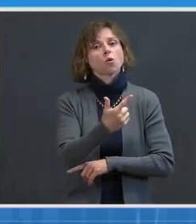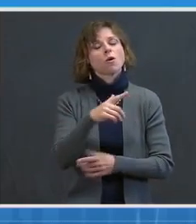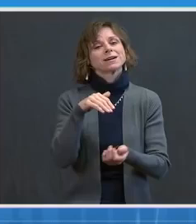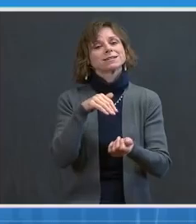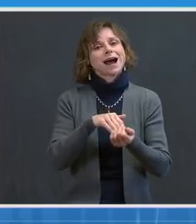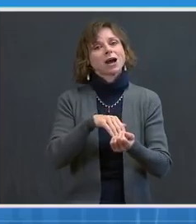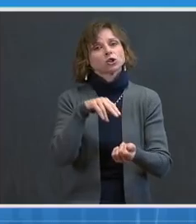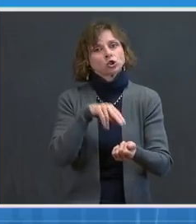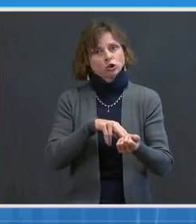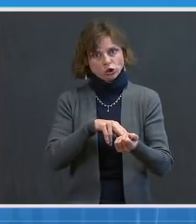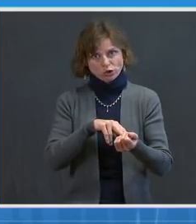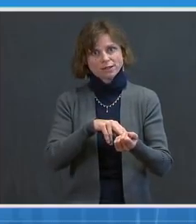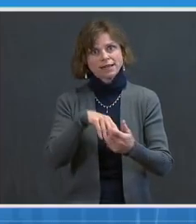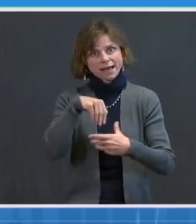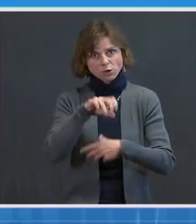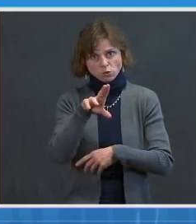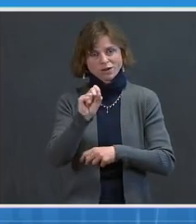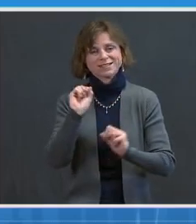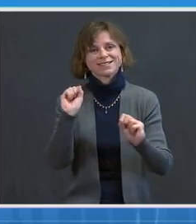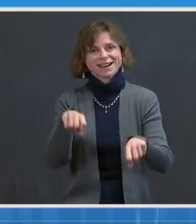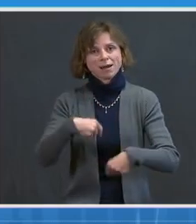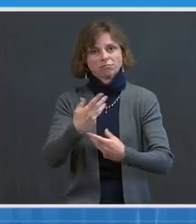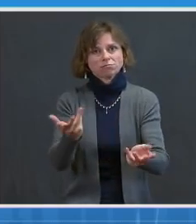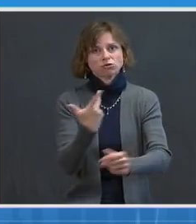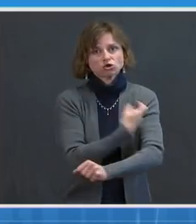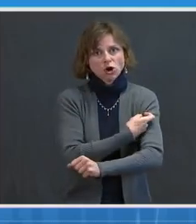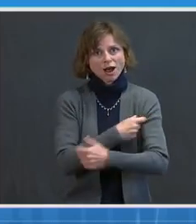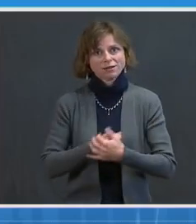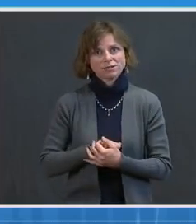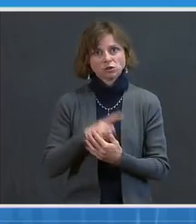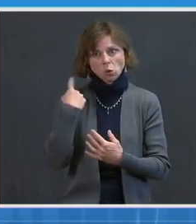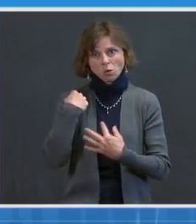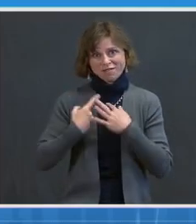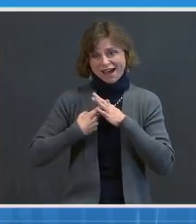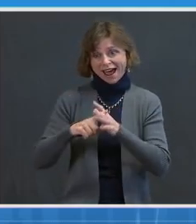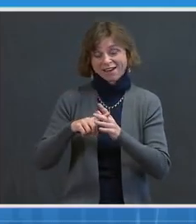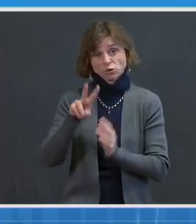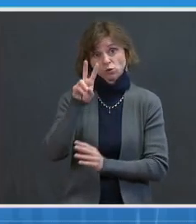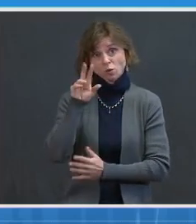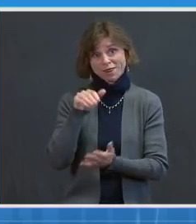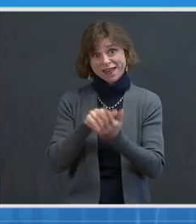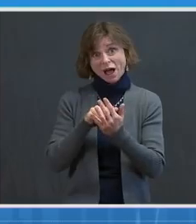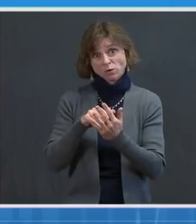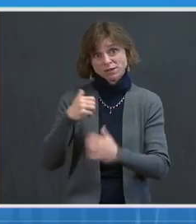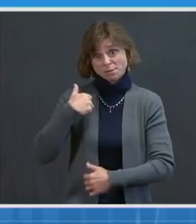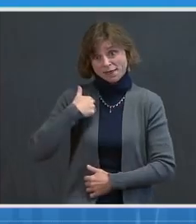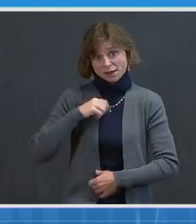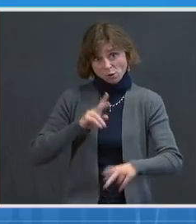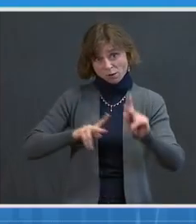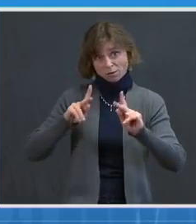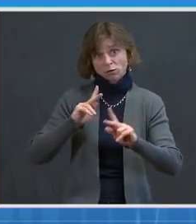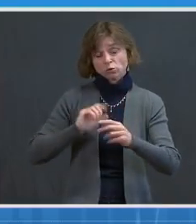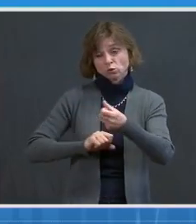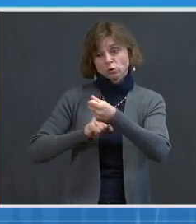shots. We've mobilized more than 2,000 military men and women to support community vaccination